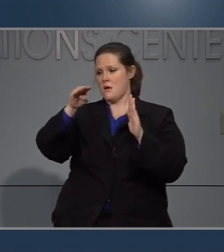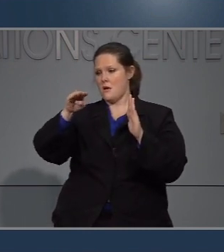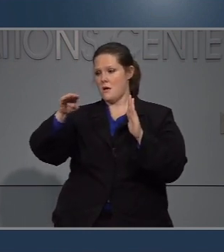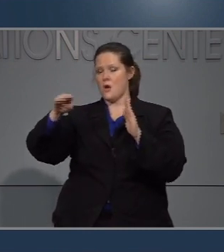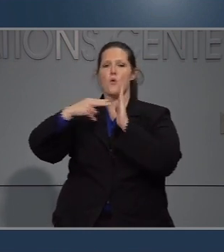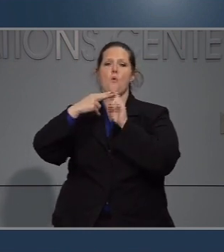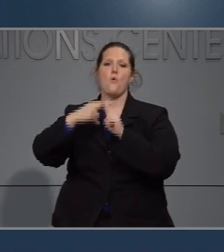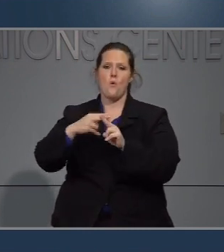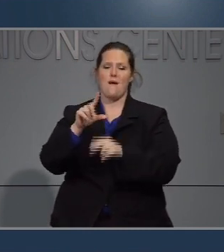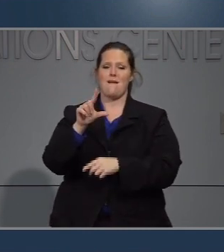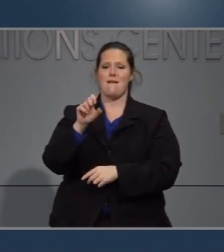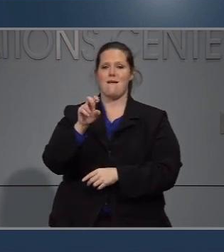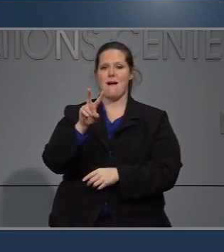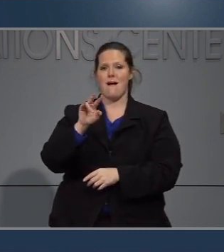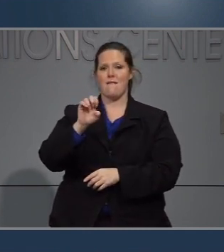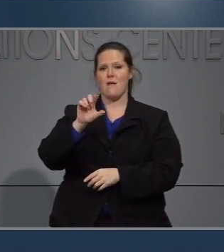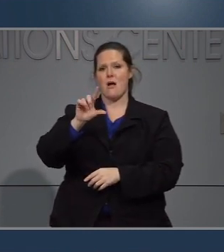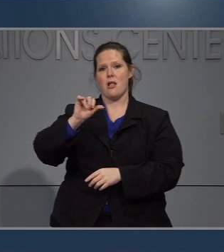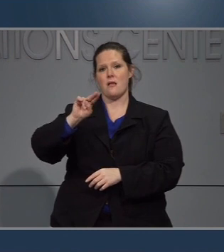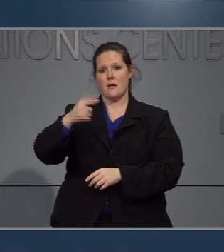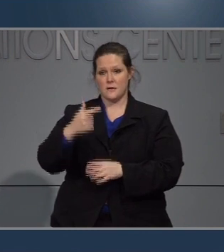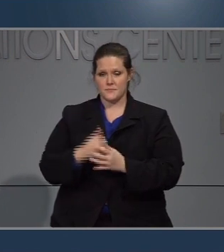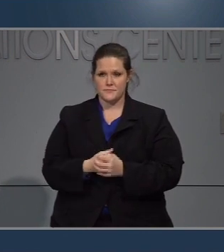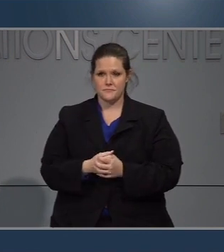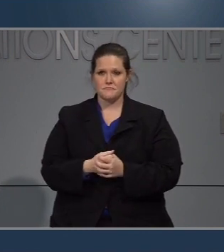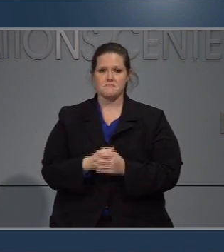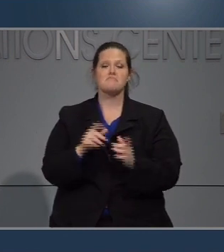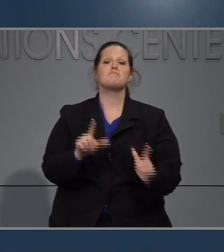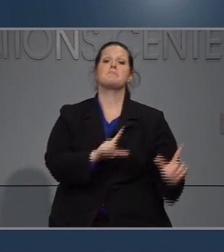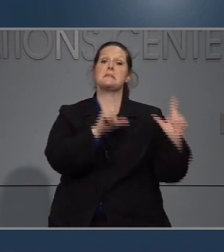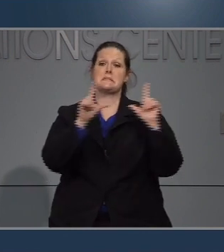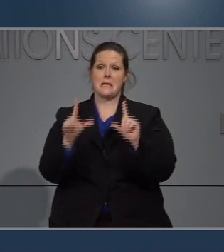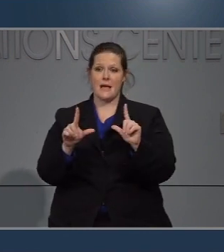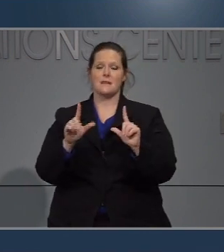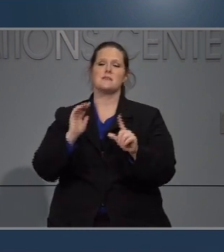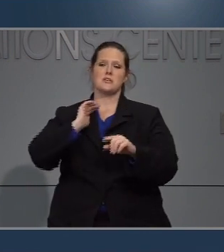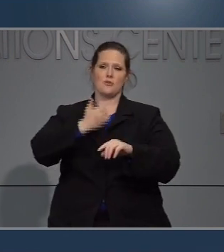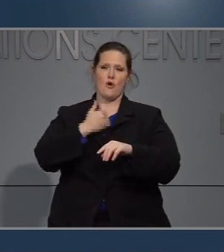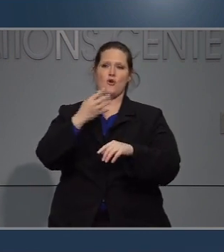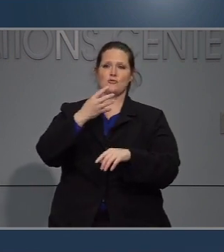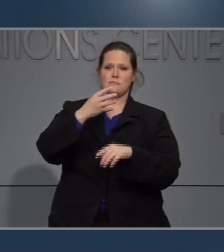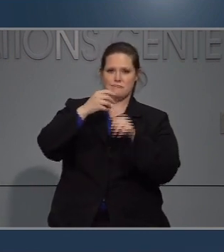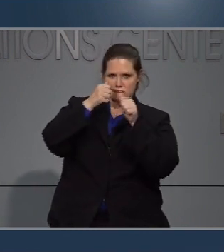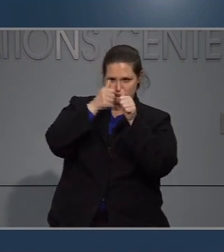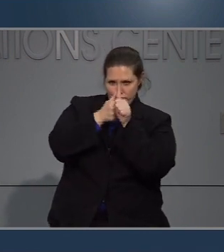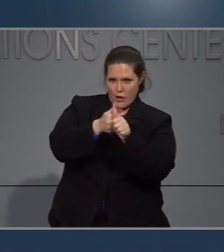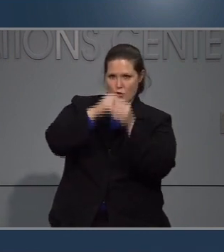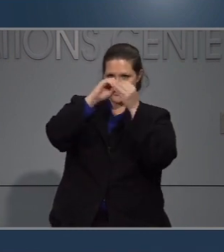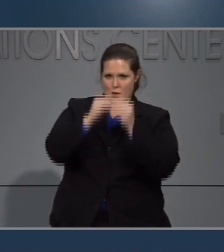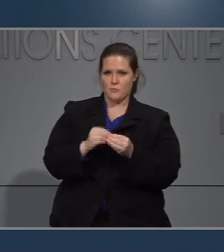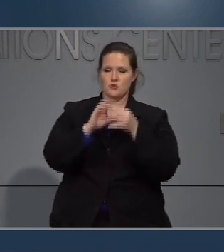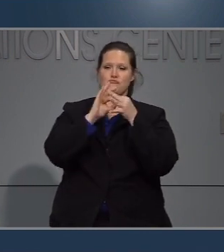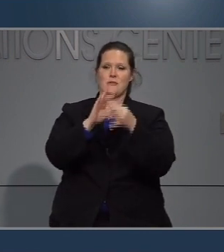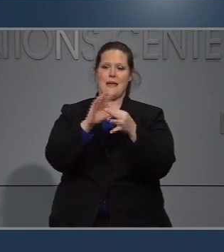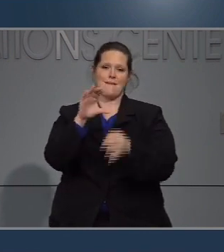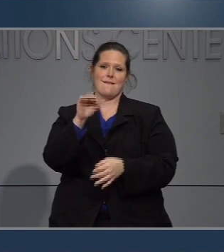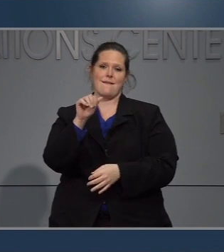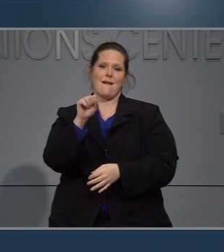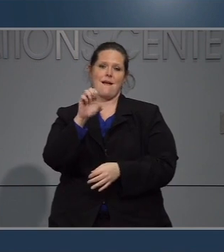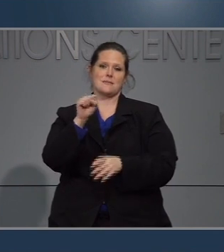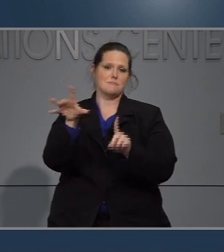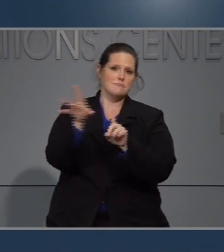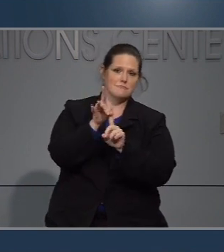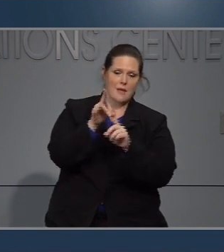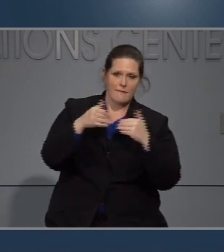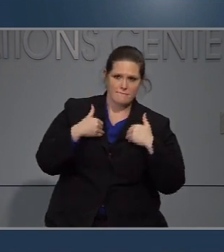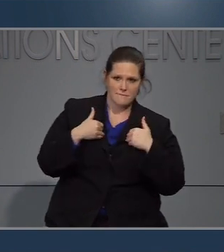tests. This is another of our more timely key metrics. This first graph on cases gives you a look at the trajectory of